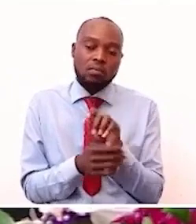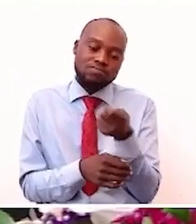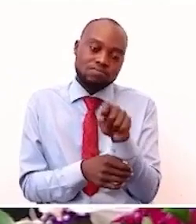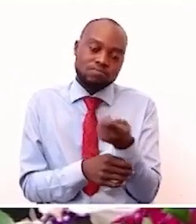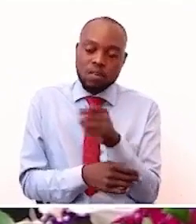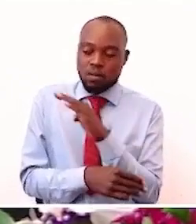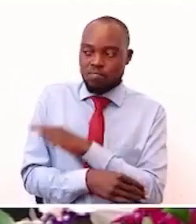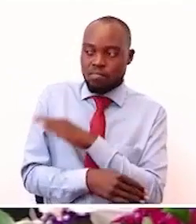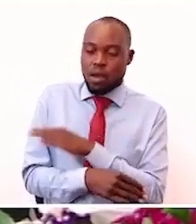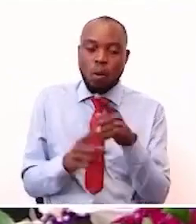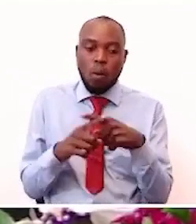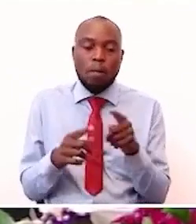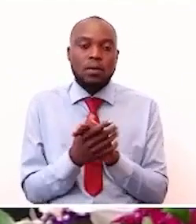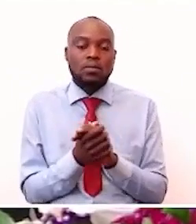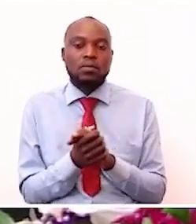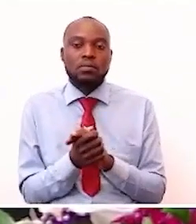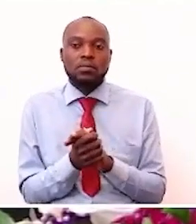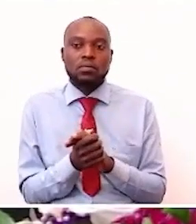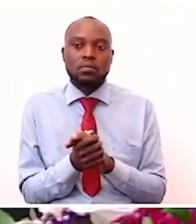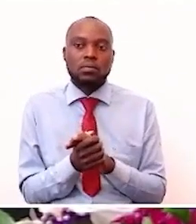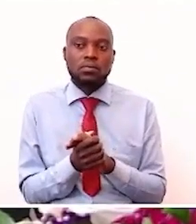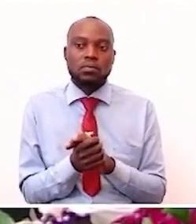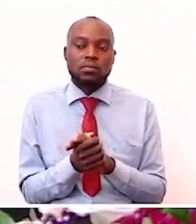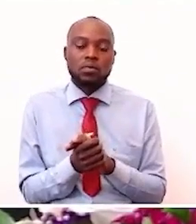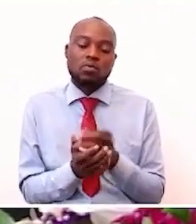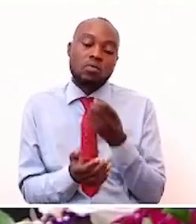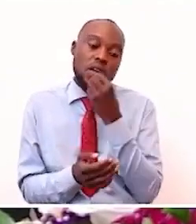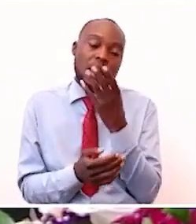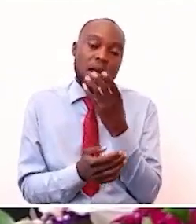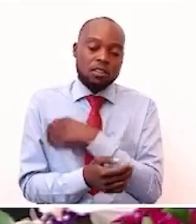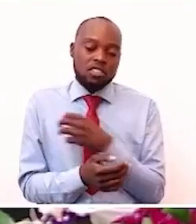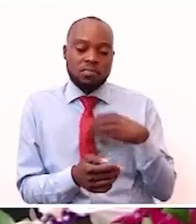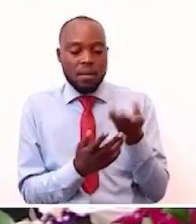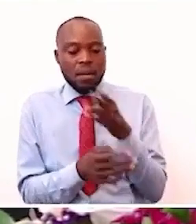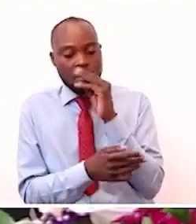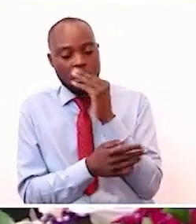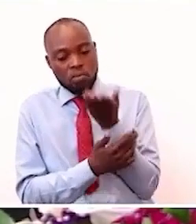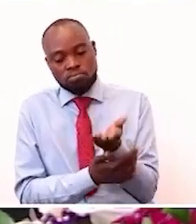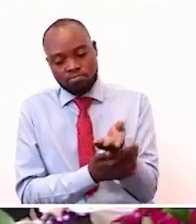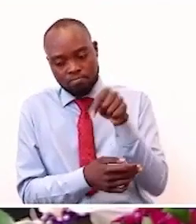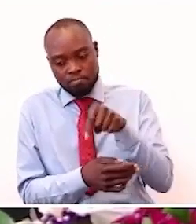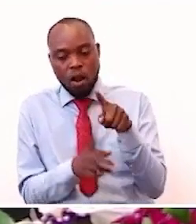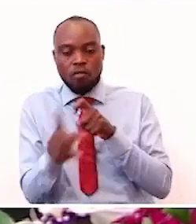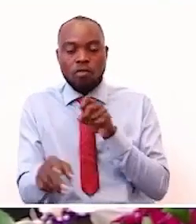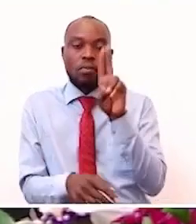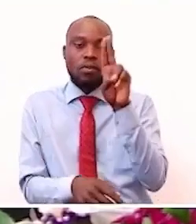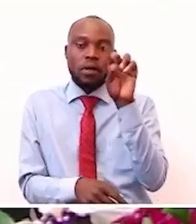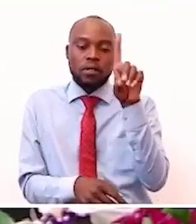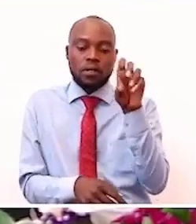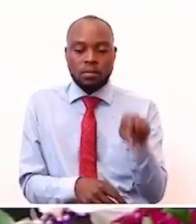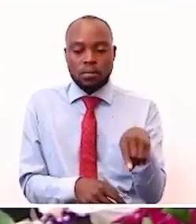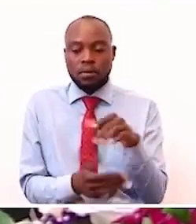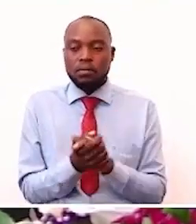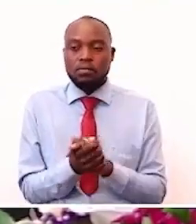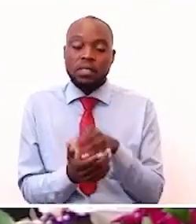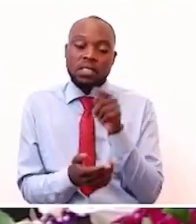and also to Bayo Lukoshi, and of course also to Lakester, who has just more or less emphasized it. This thing